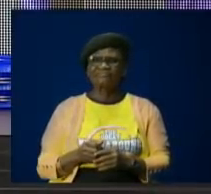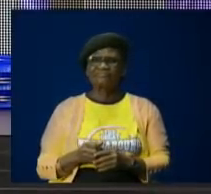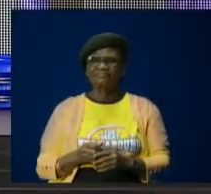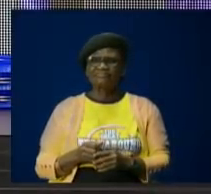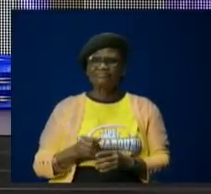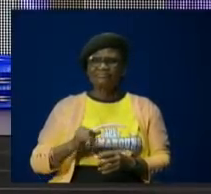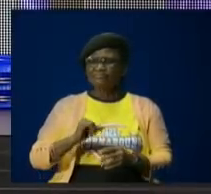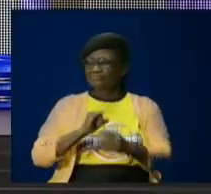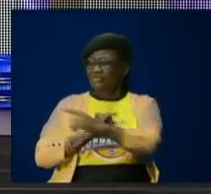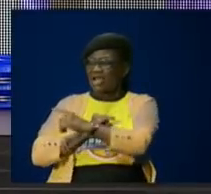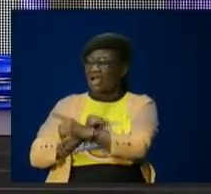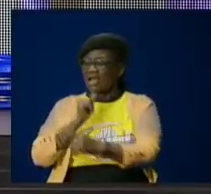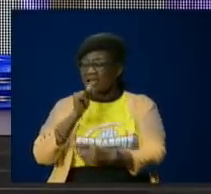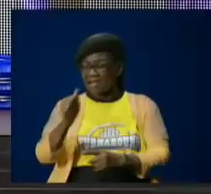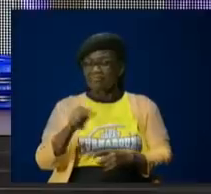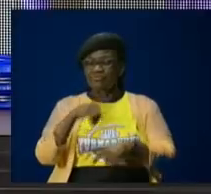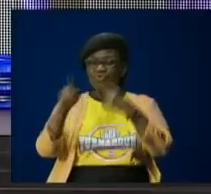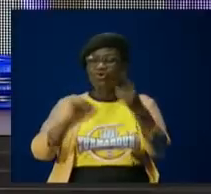I'm going to count